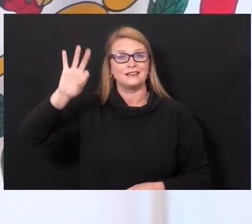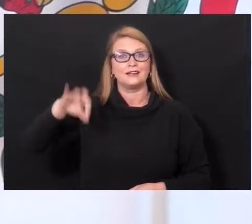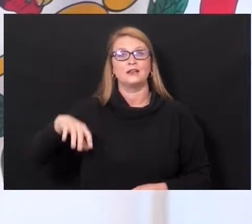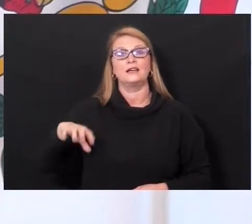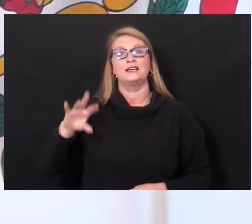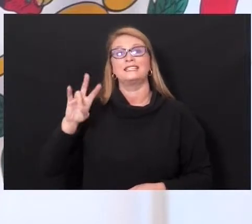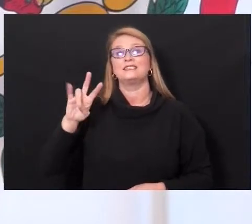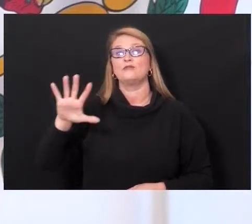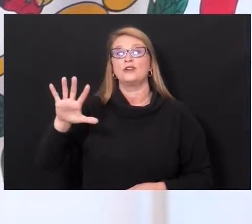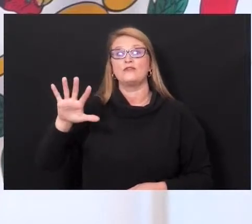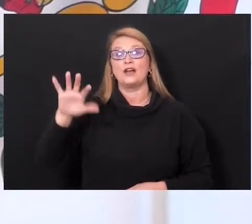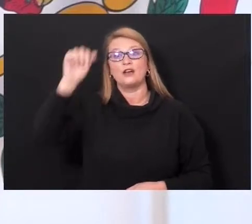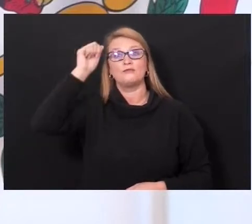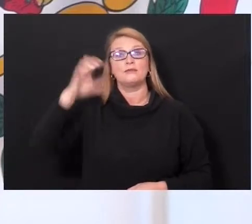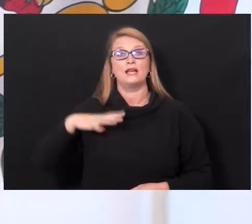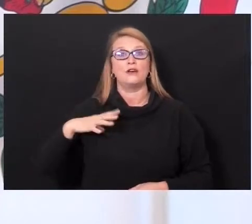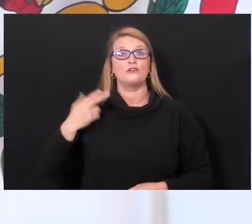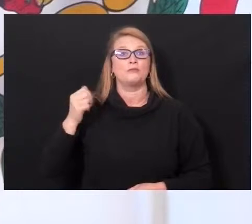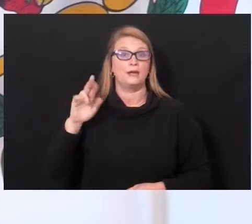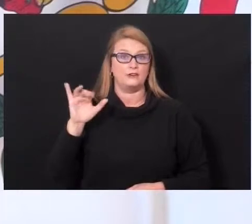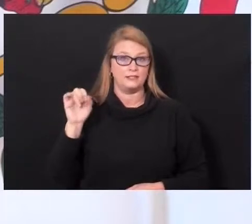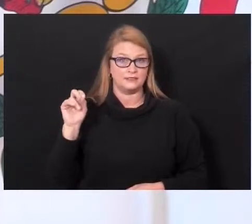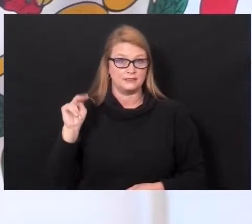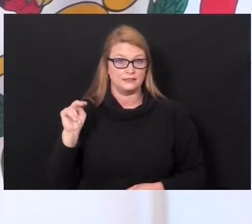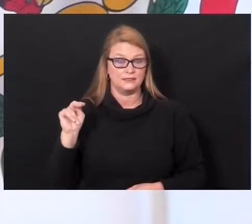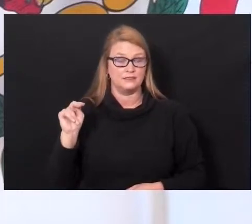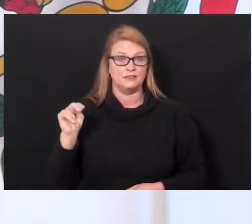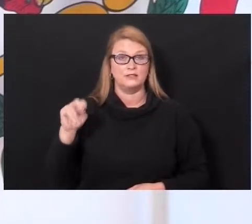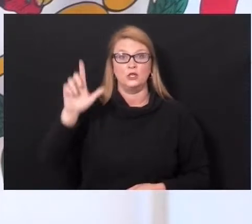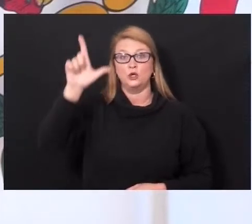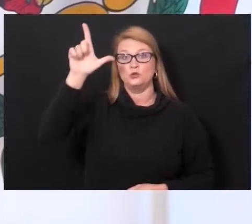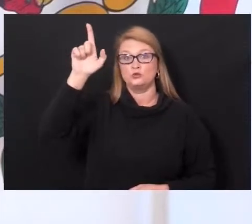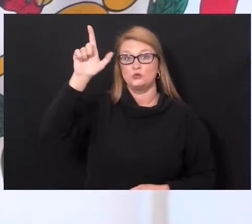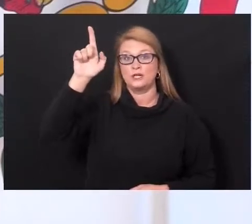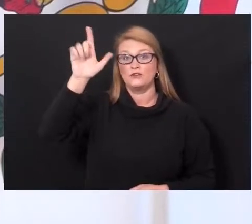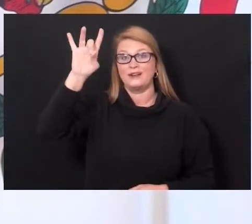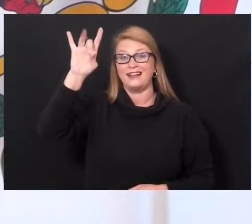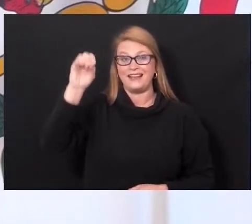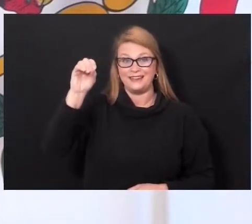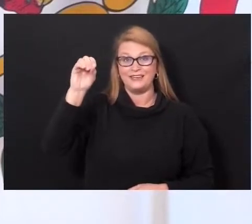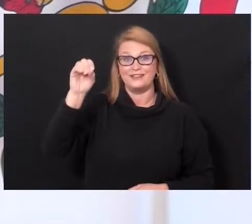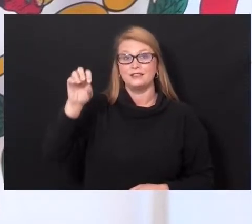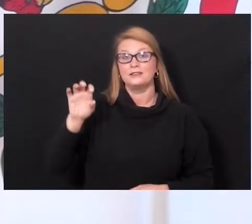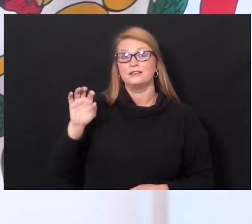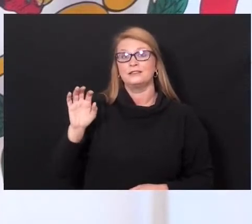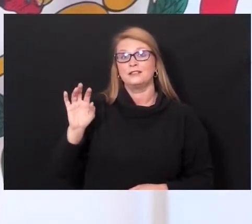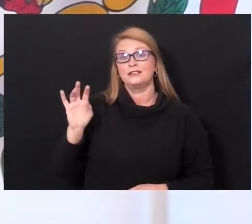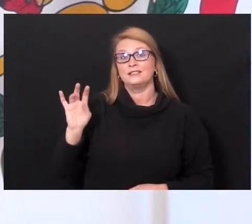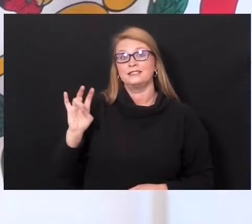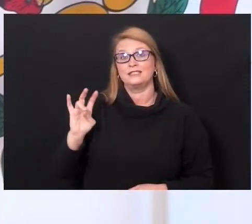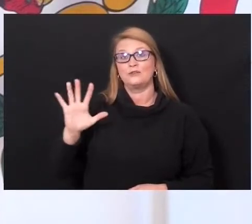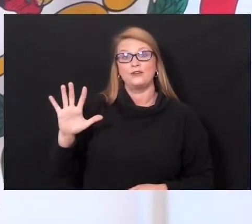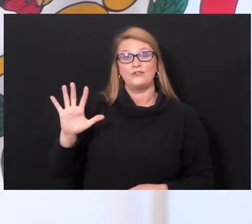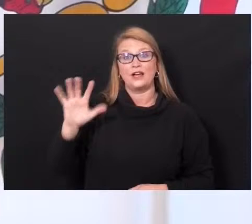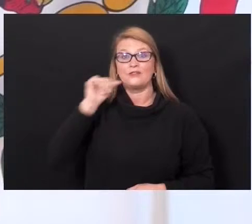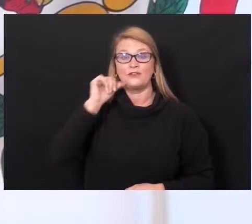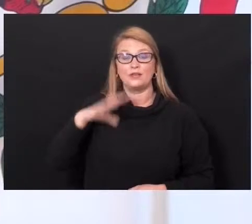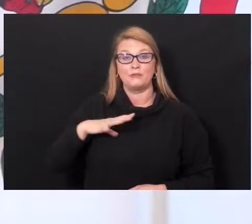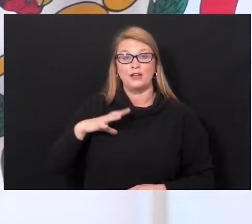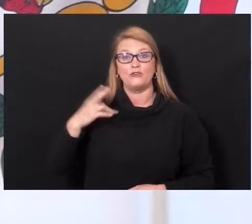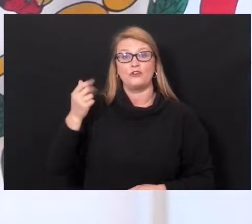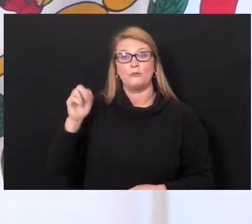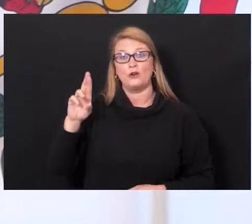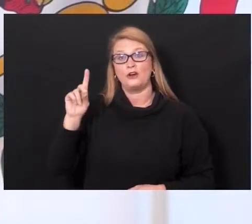a 75-year-old male from Harrison County. Our 21st 180th death, a 75-year-old female from